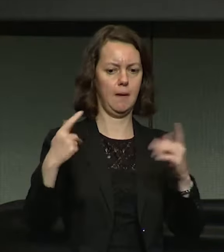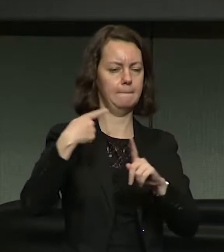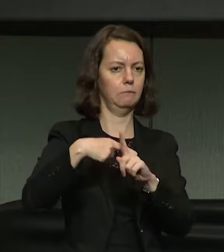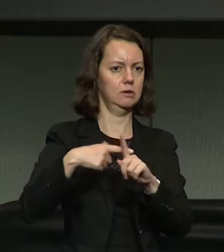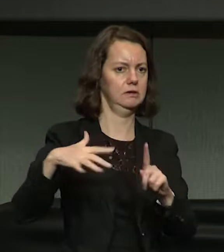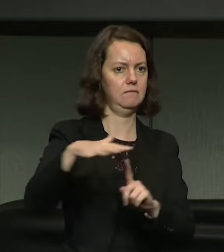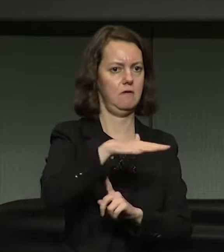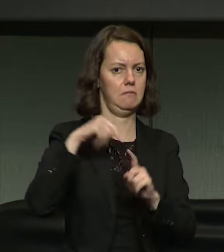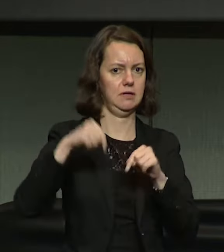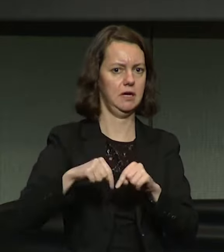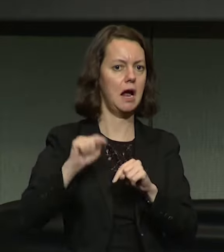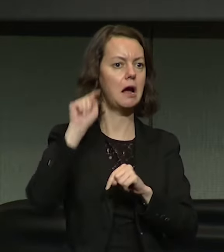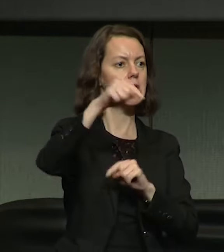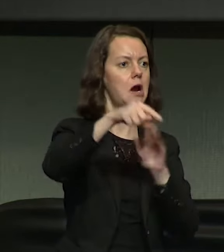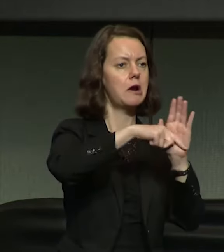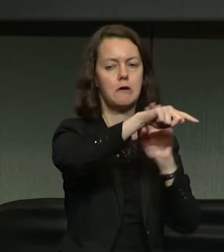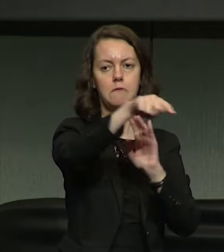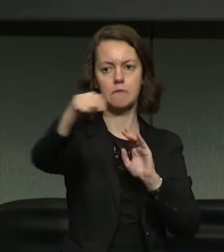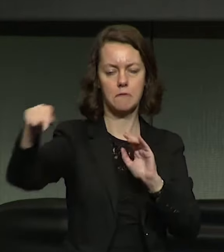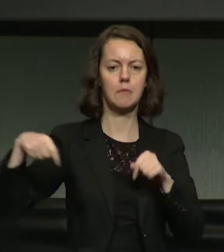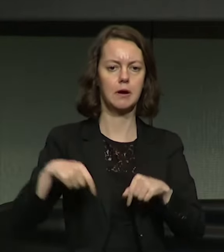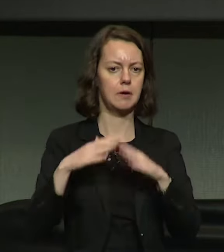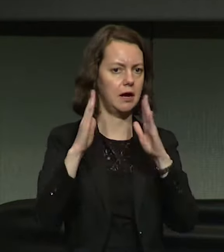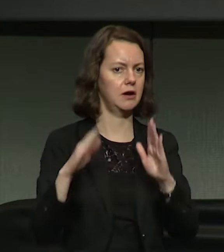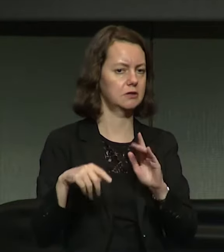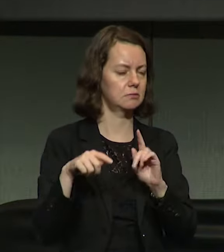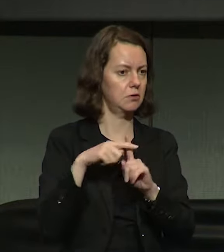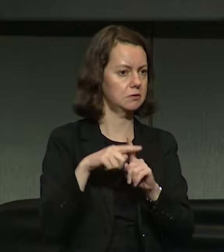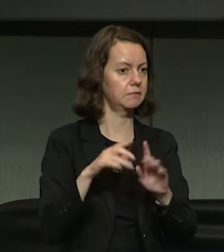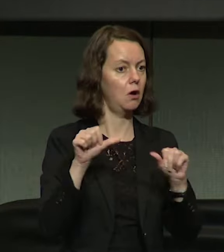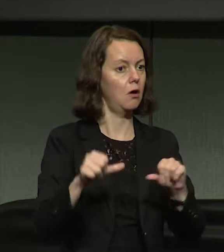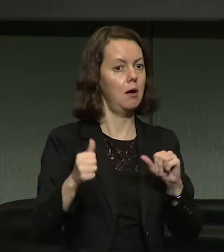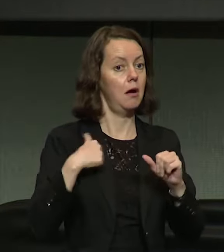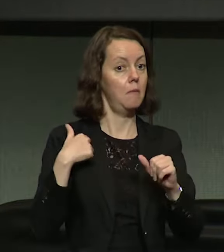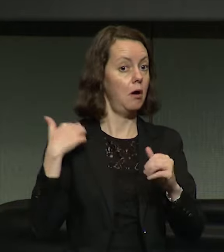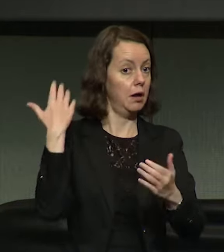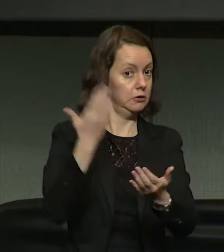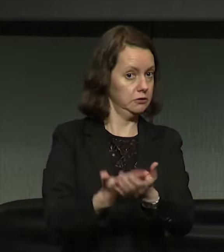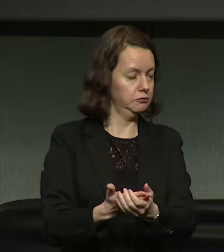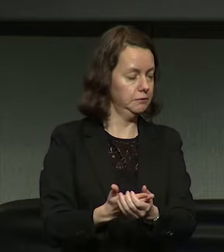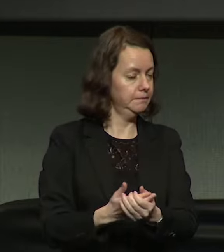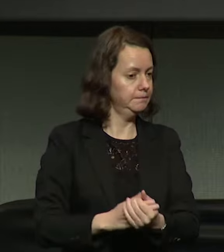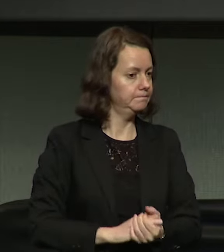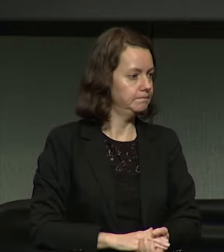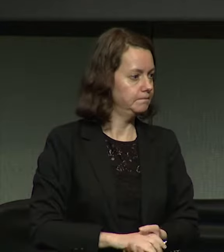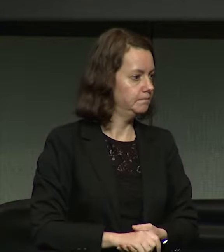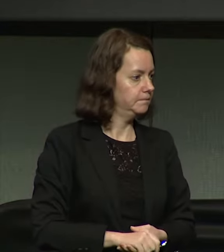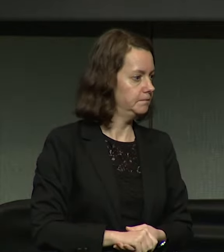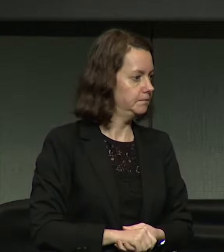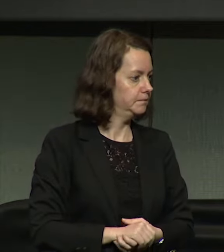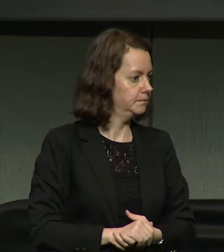positive. So that's a little bit about where I've come from.